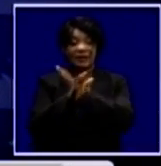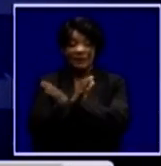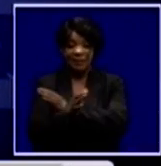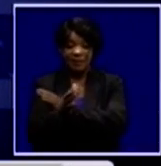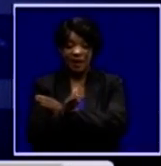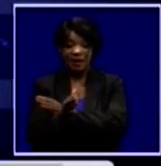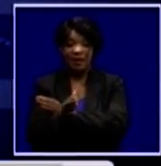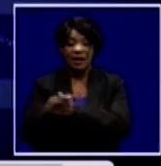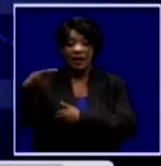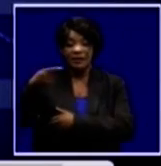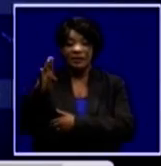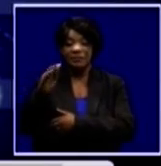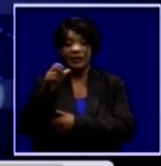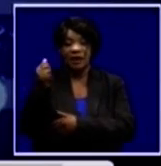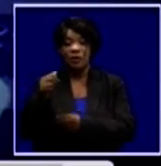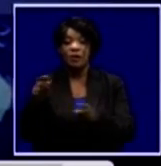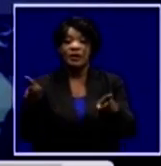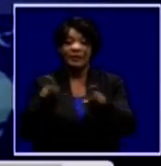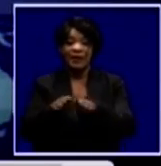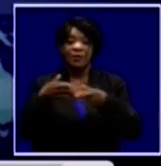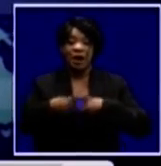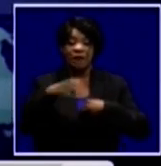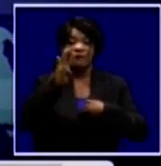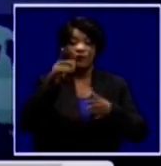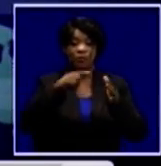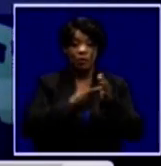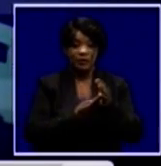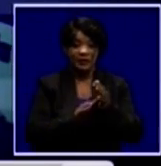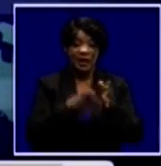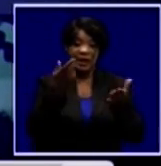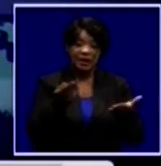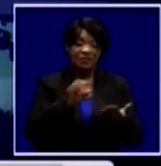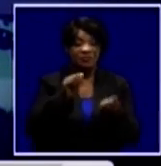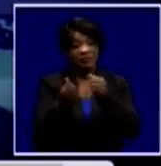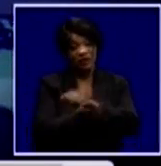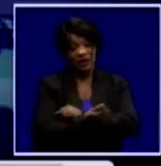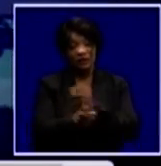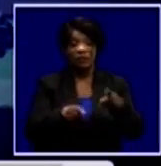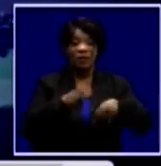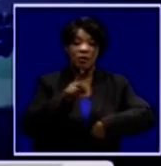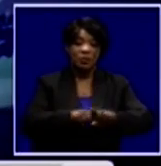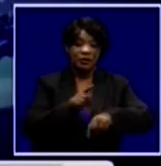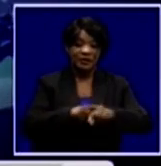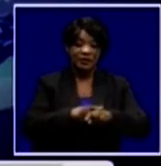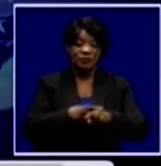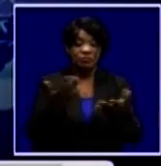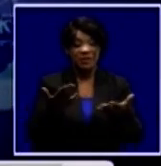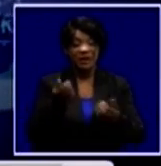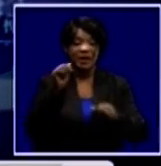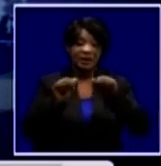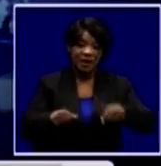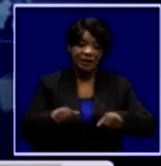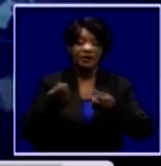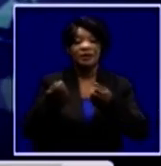tied on 4 points. However, Group K's standing may change tomorrow depending on the outcome of Guinea-Bissau